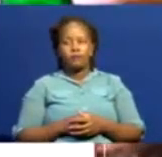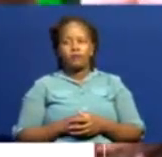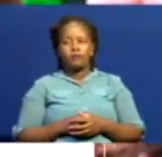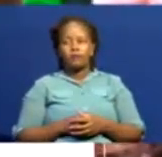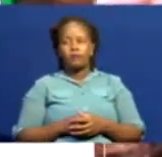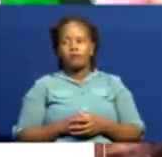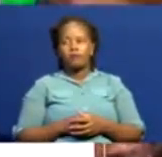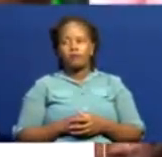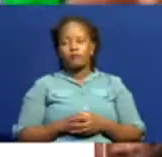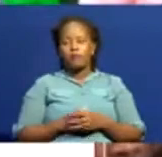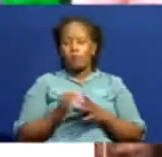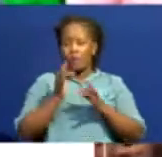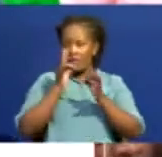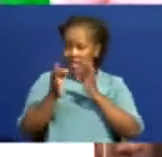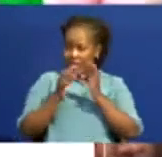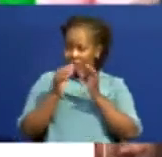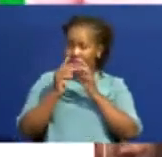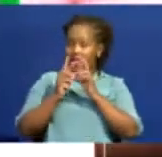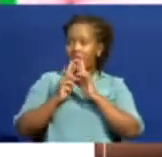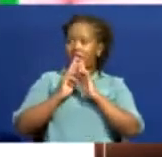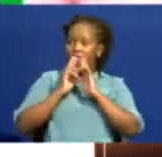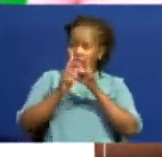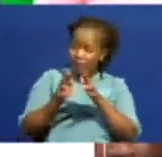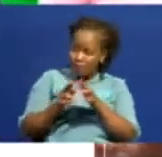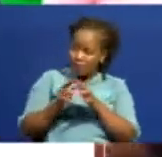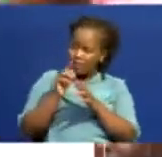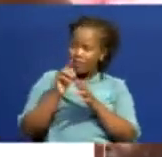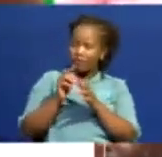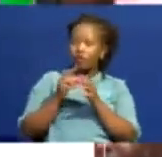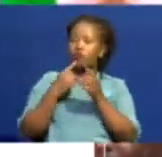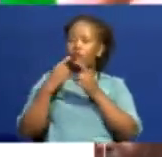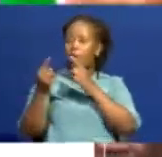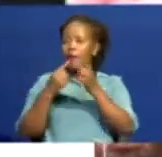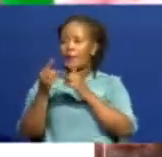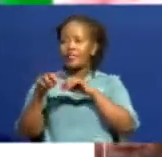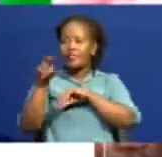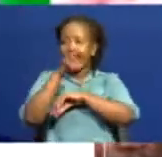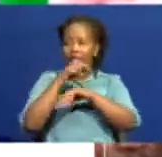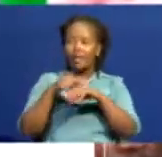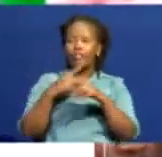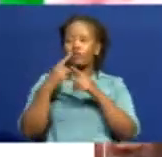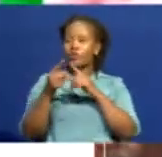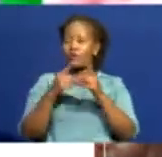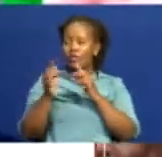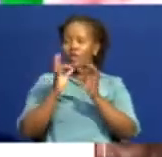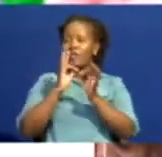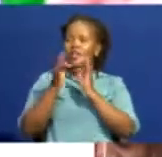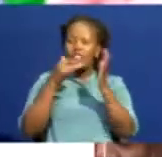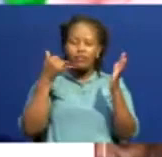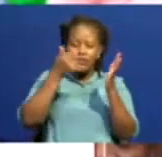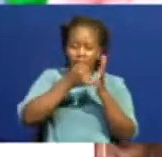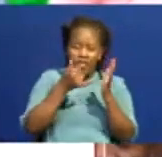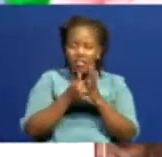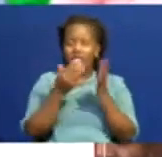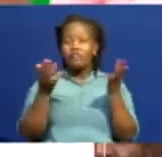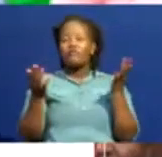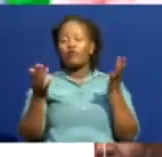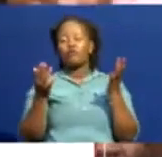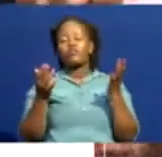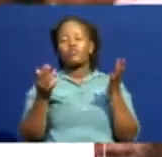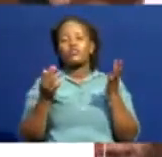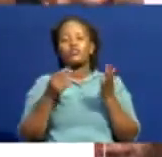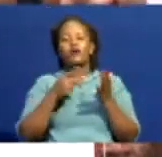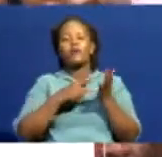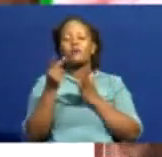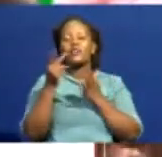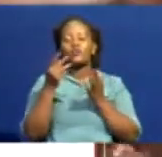Sasa ile report unaleta kwa bunge, mimi na wewe ndugu yangu amesema. Kama hauna shughulika na mambo ya unga, wewe jua tu kura yangu na ya Osoti na ya